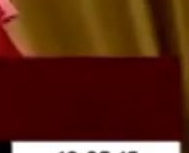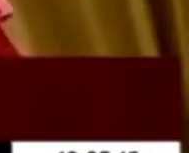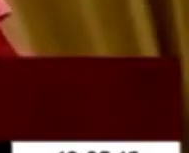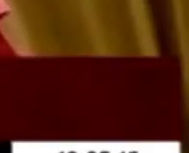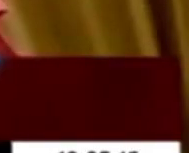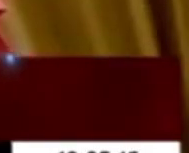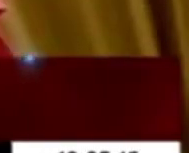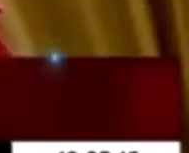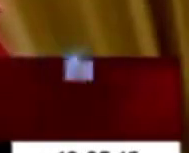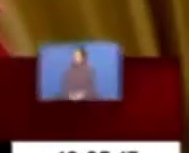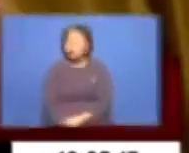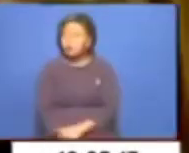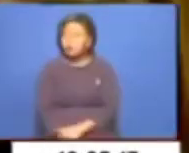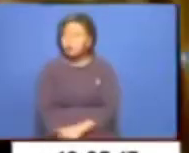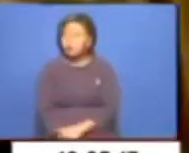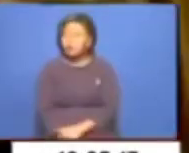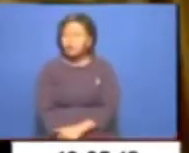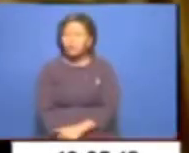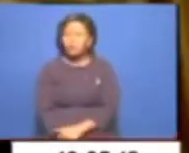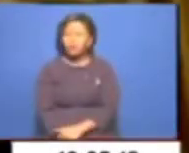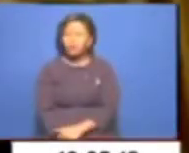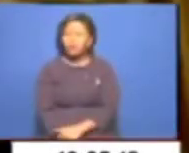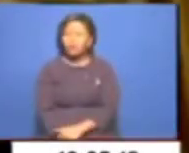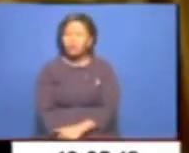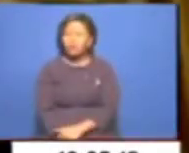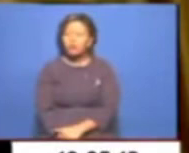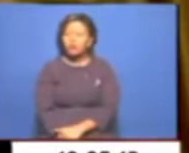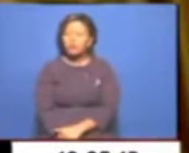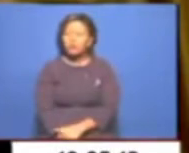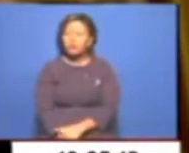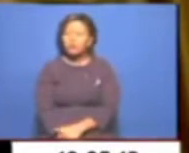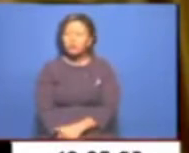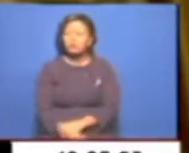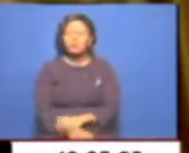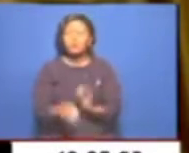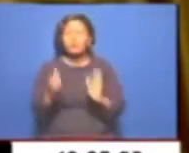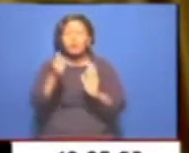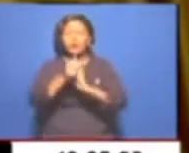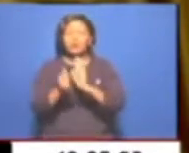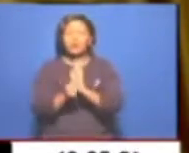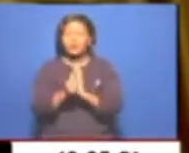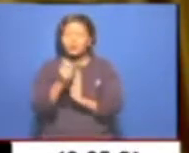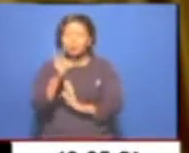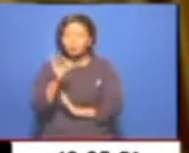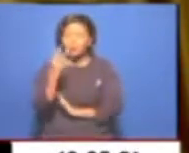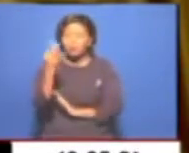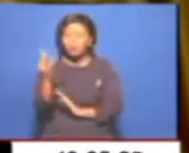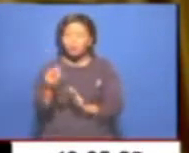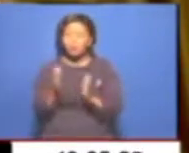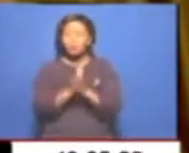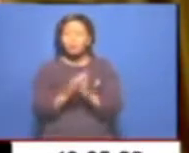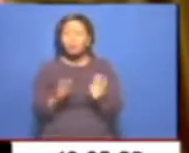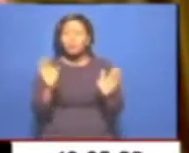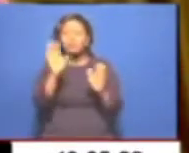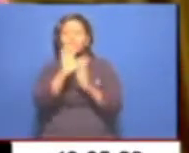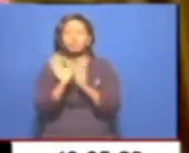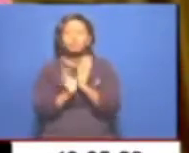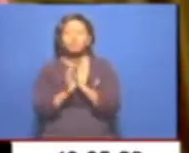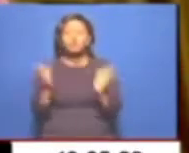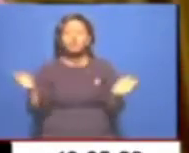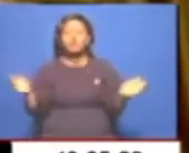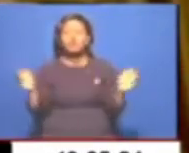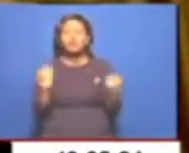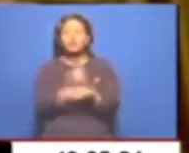Article 143, Clause 2, dealing with civil proceedings, in the retired Constitution, you could not institute